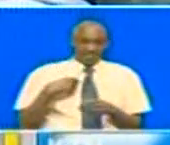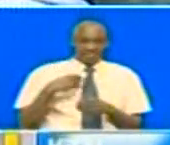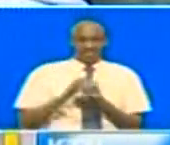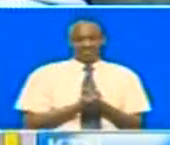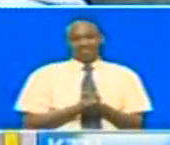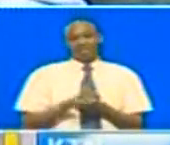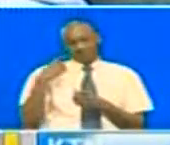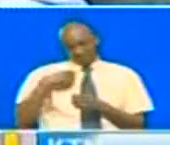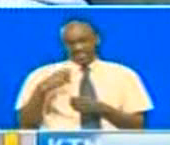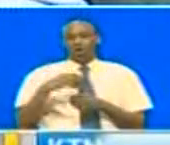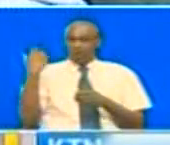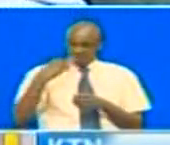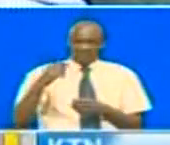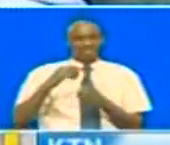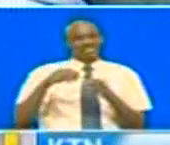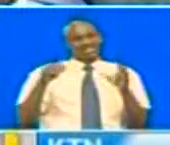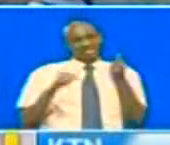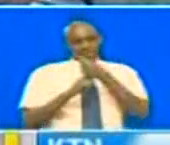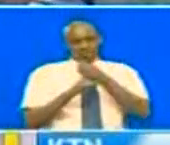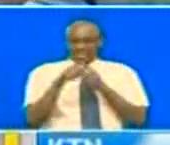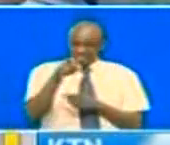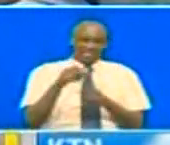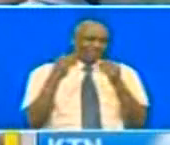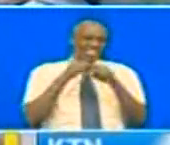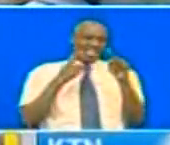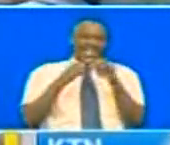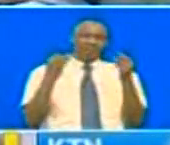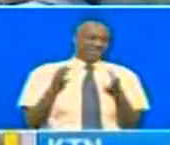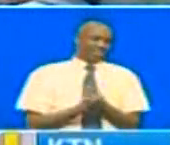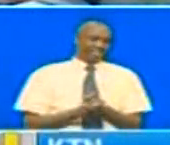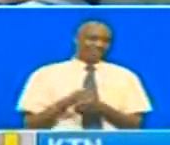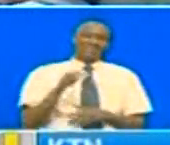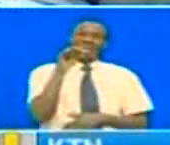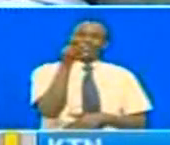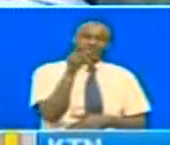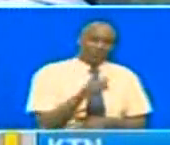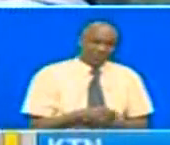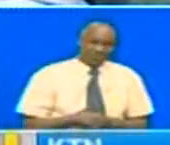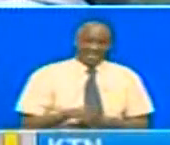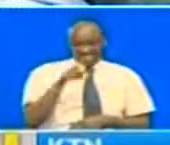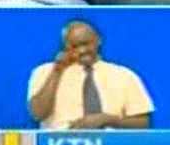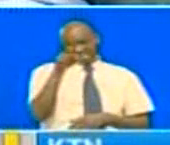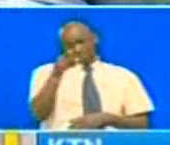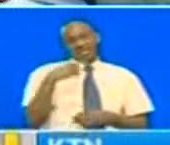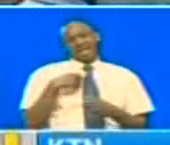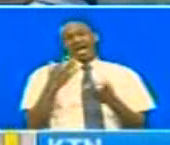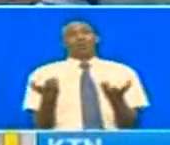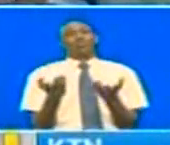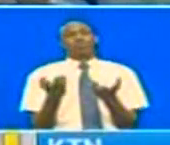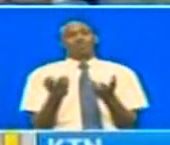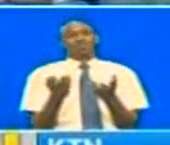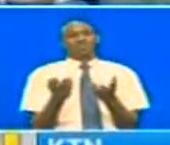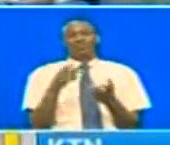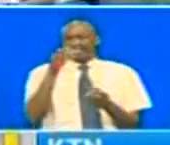party, having supported the party for so long. Let me ask you, in terms of that subjectivity, how would